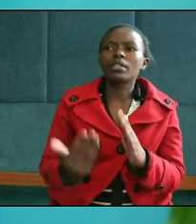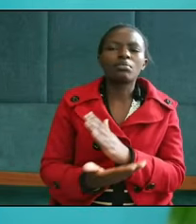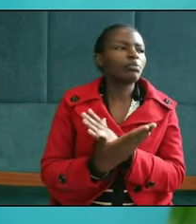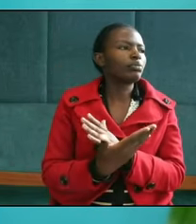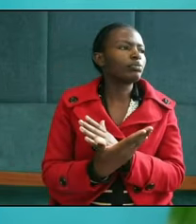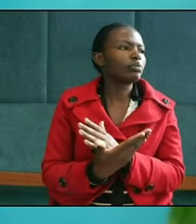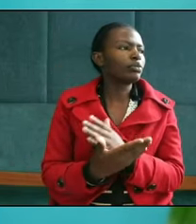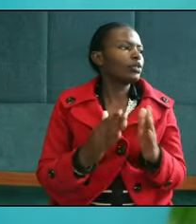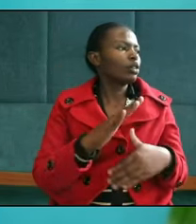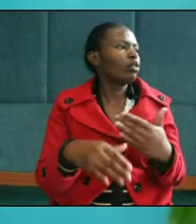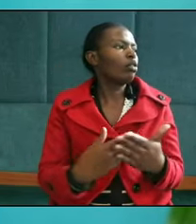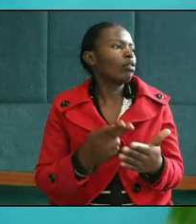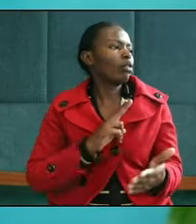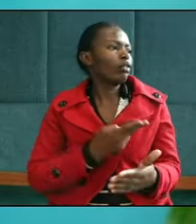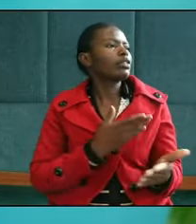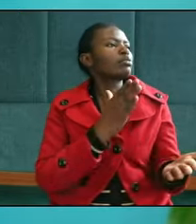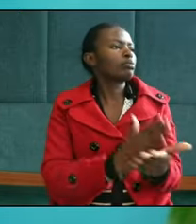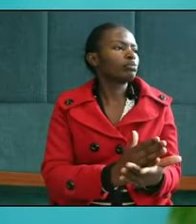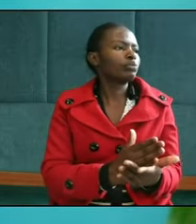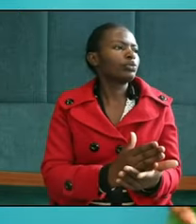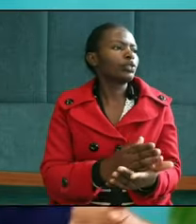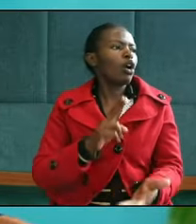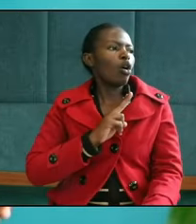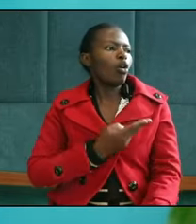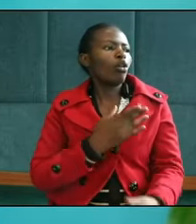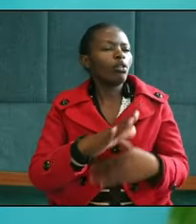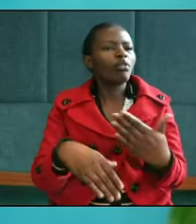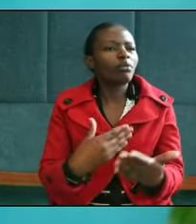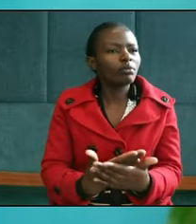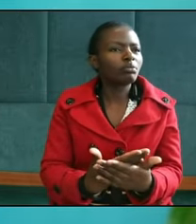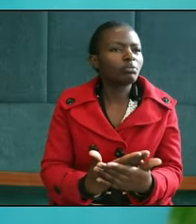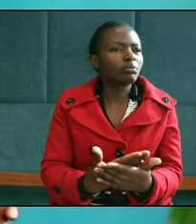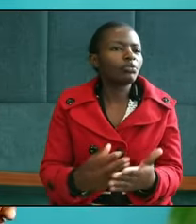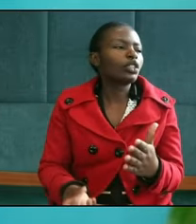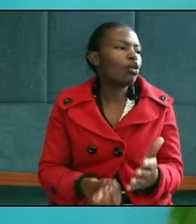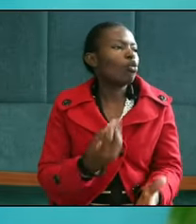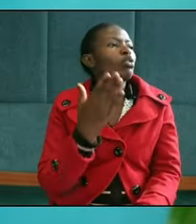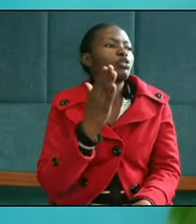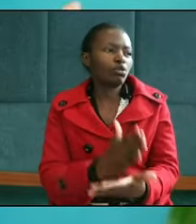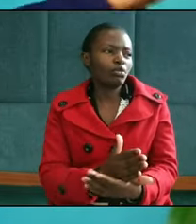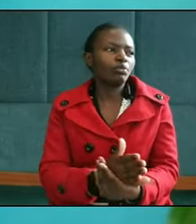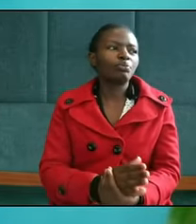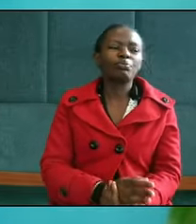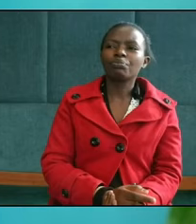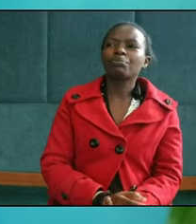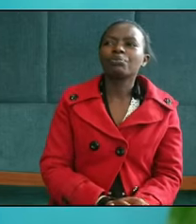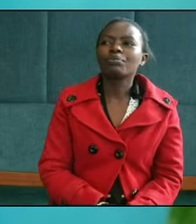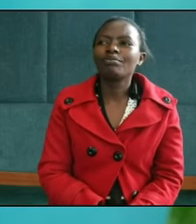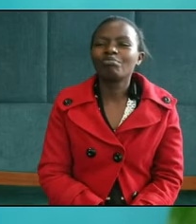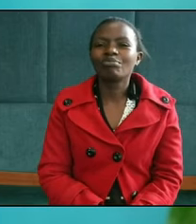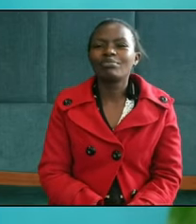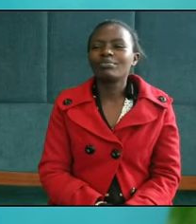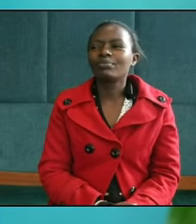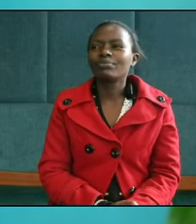Nobody woke up? Oh, you are laughing because everybody is here, meaning, so you are asking, Pastor, don't you see that we woke up? That's why we